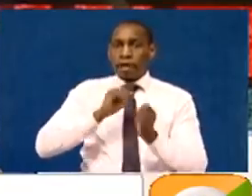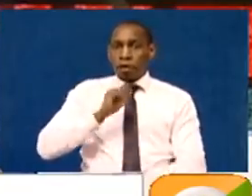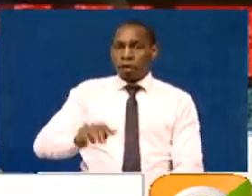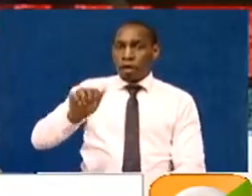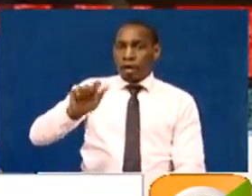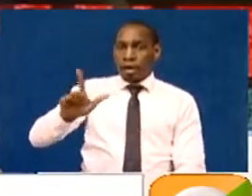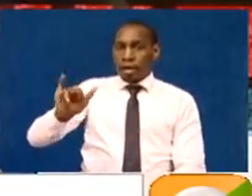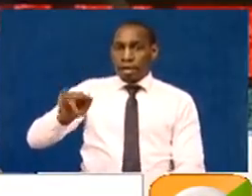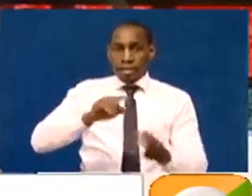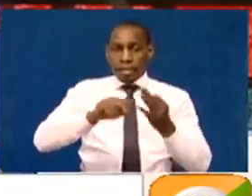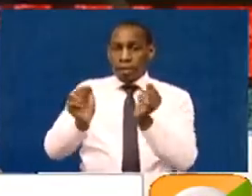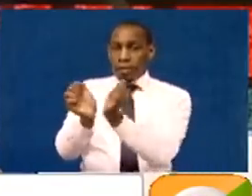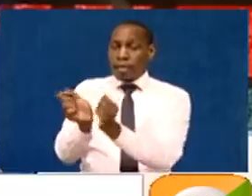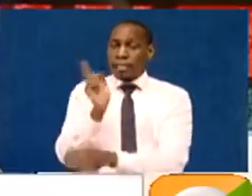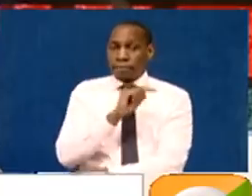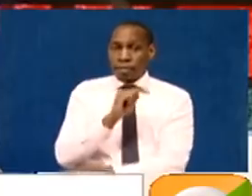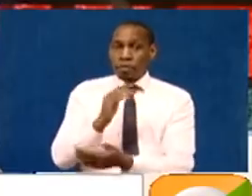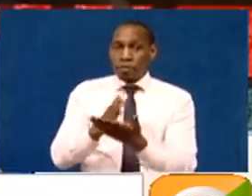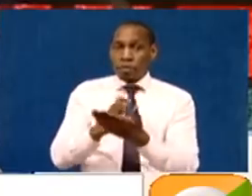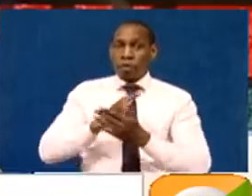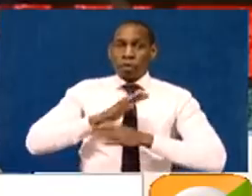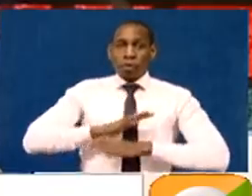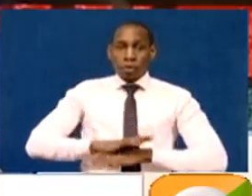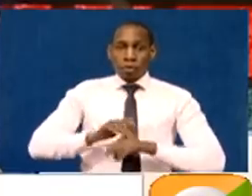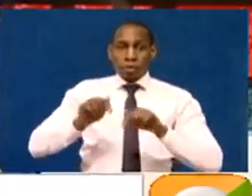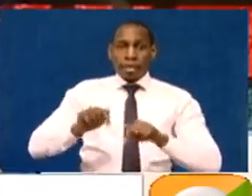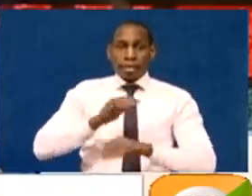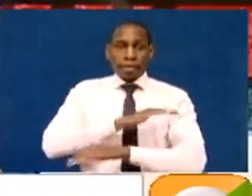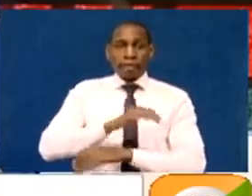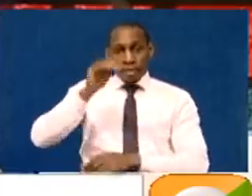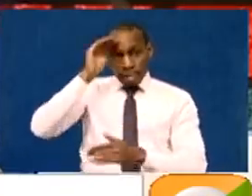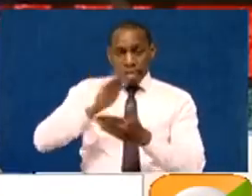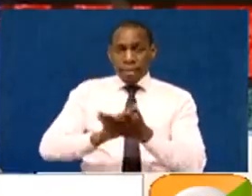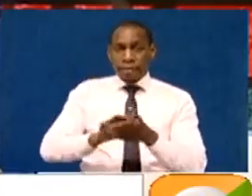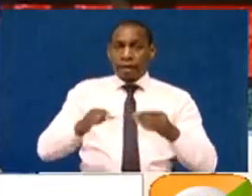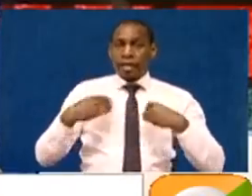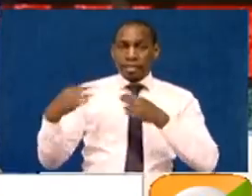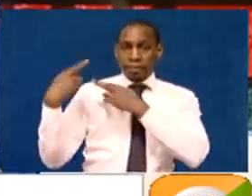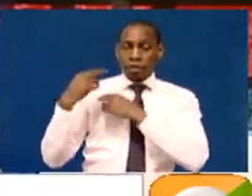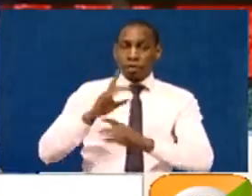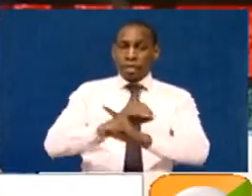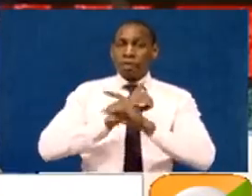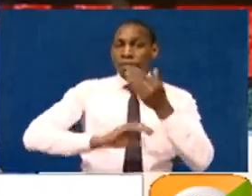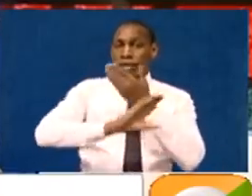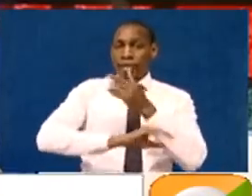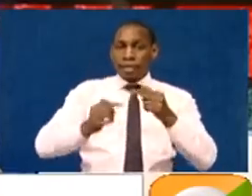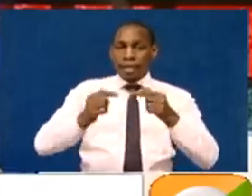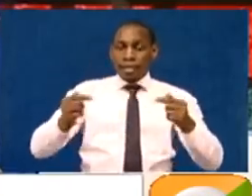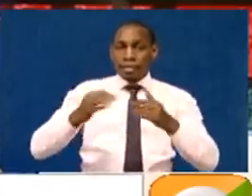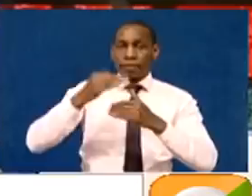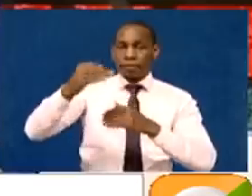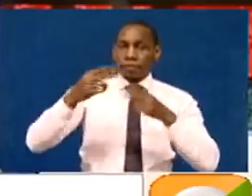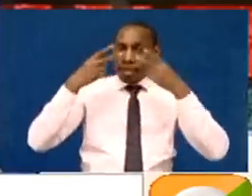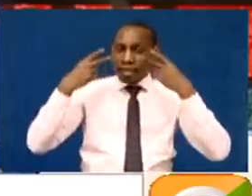Ali Abikar were captured, is a relieved man this evening. He believes he played his role in defending the country against future